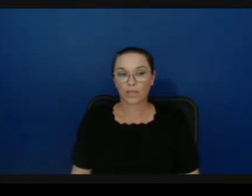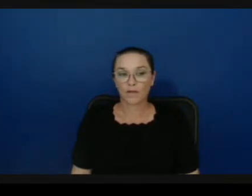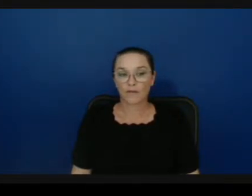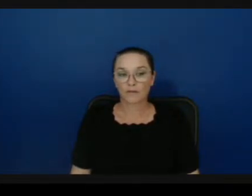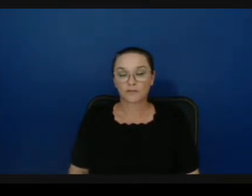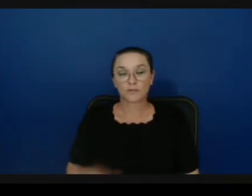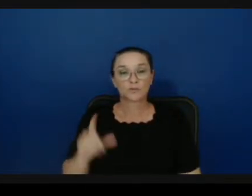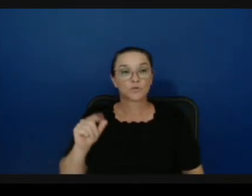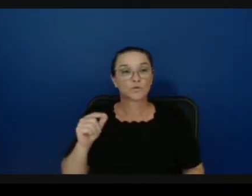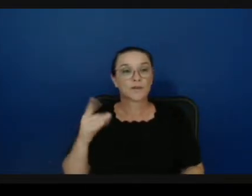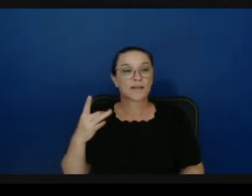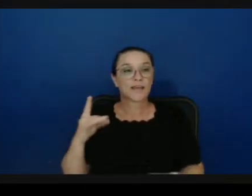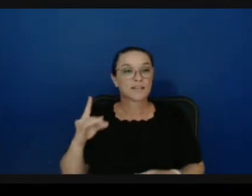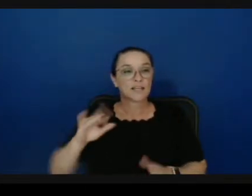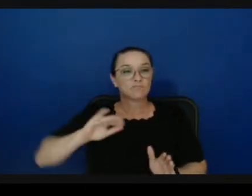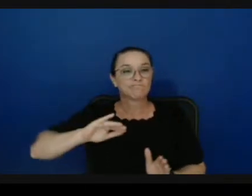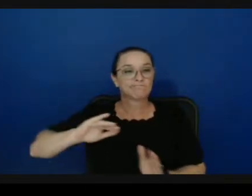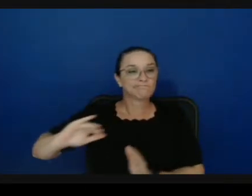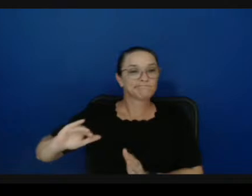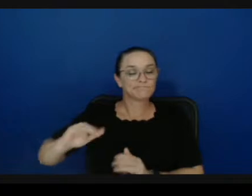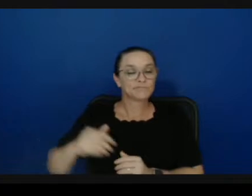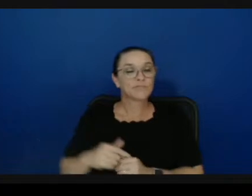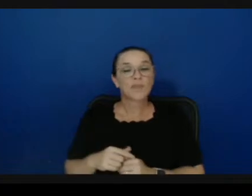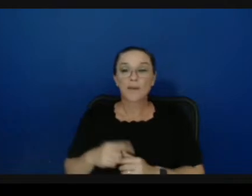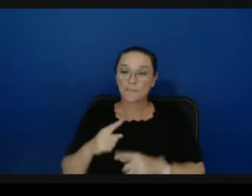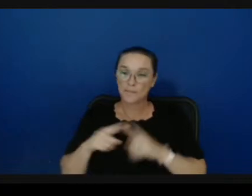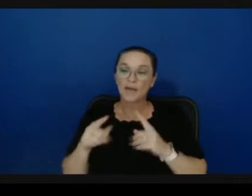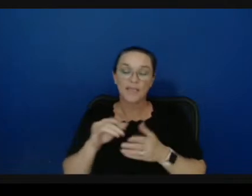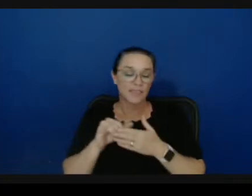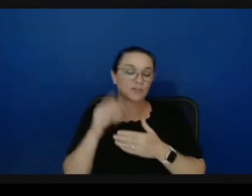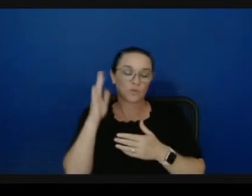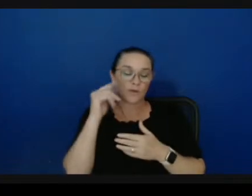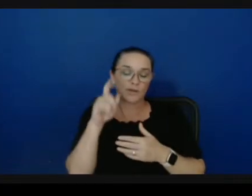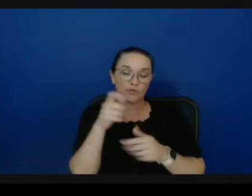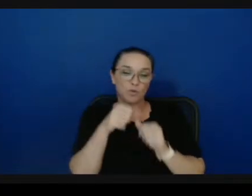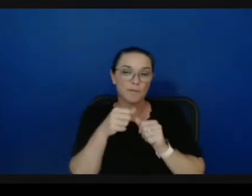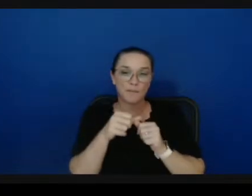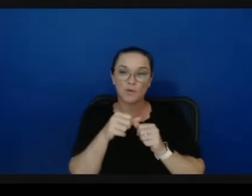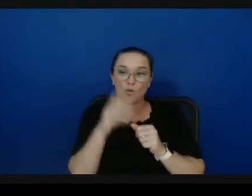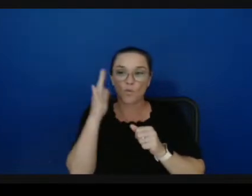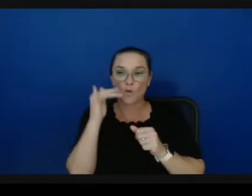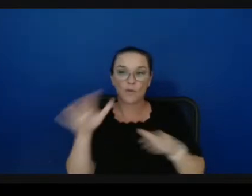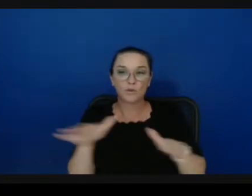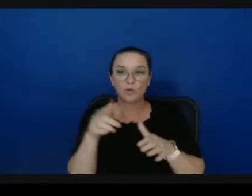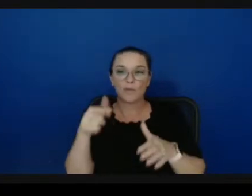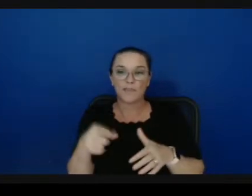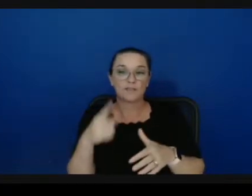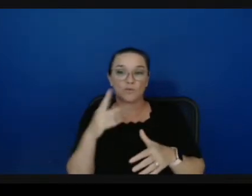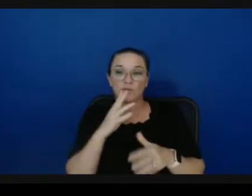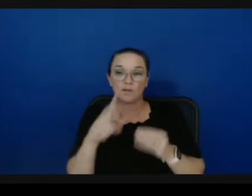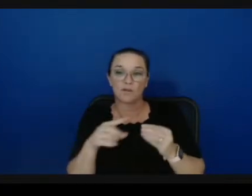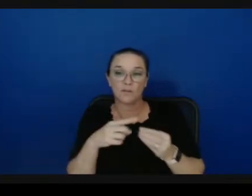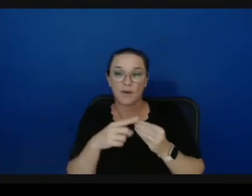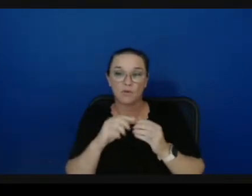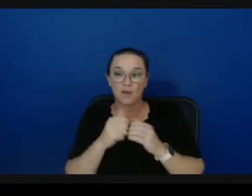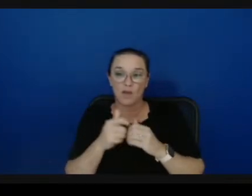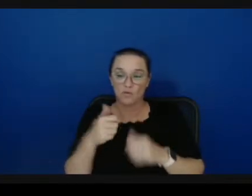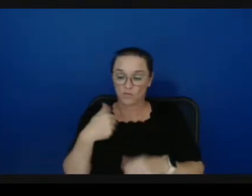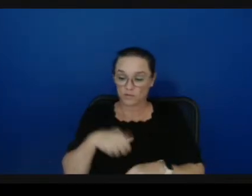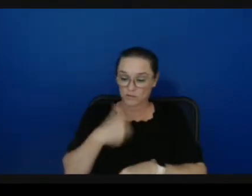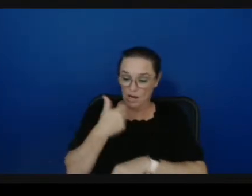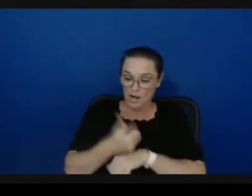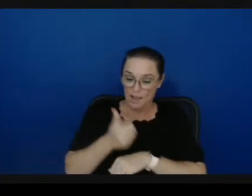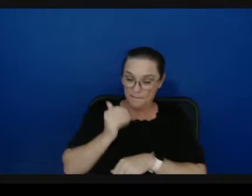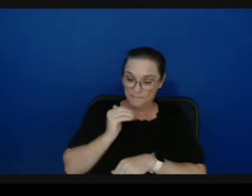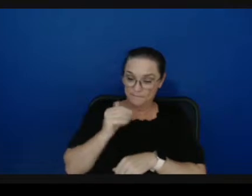just a reminder to all of us: this is why we do this. Was how we began, was by covering 2018. This